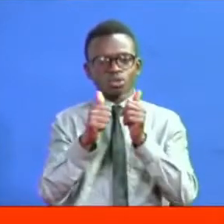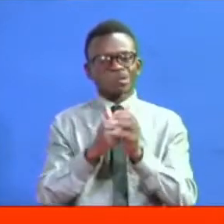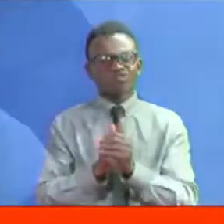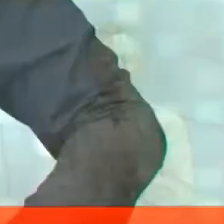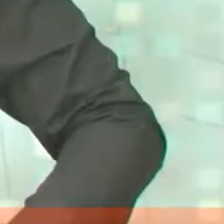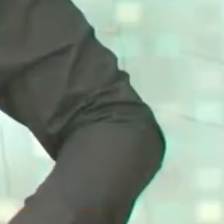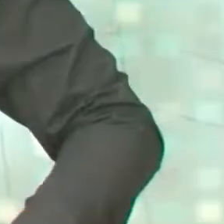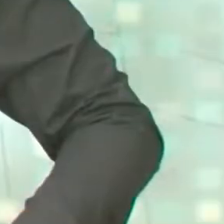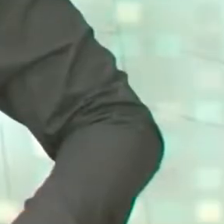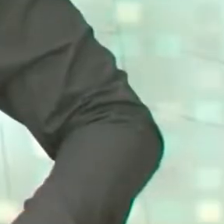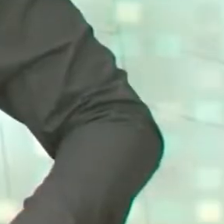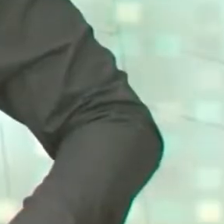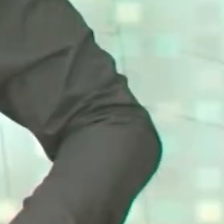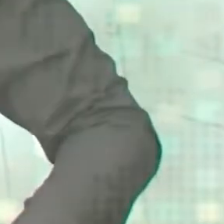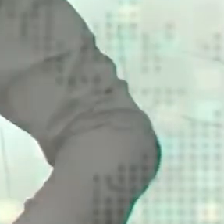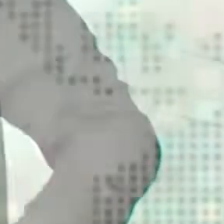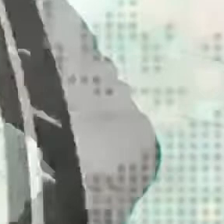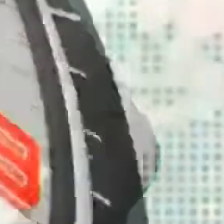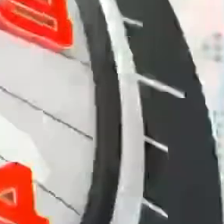tuned.